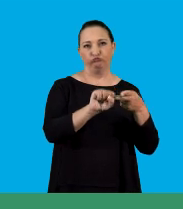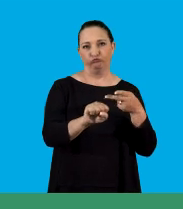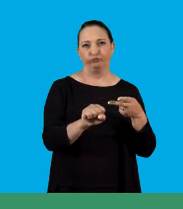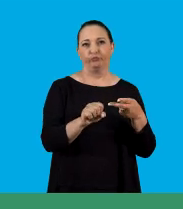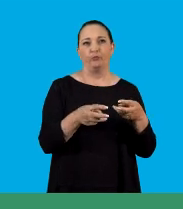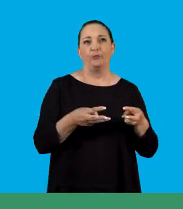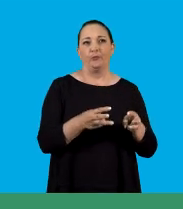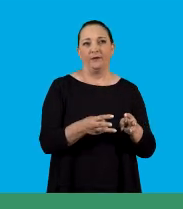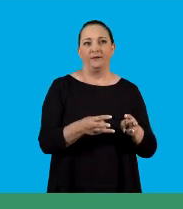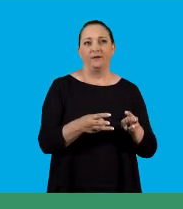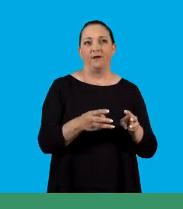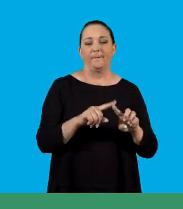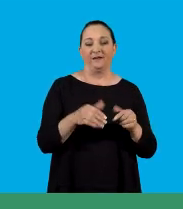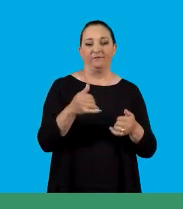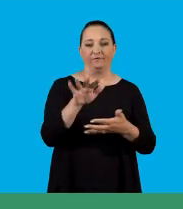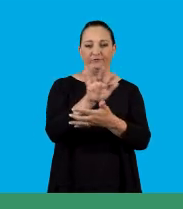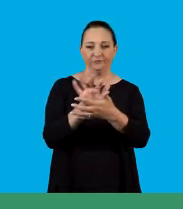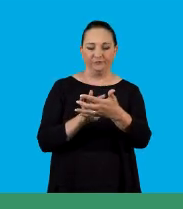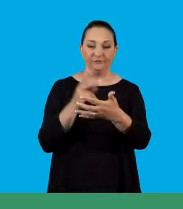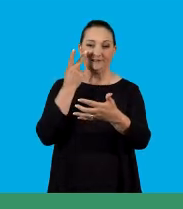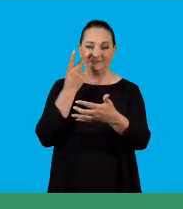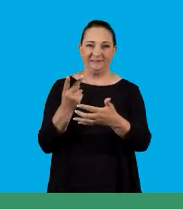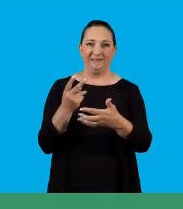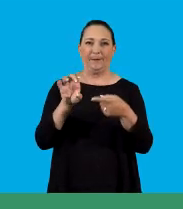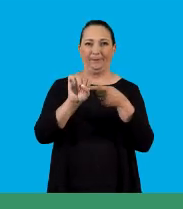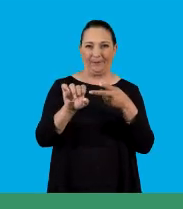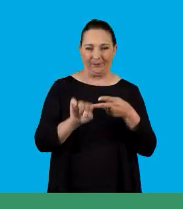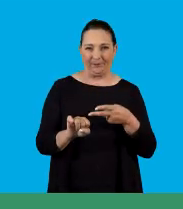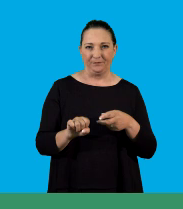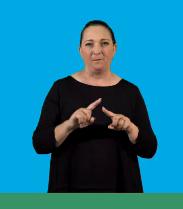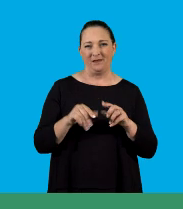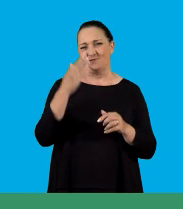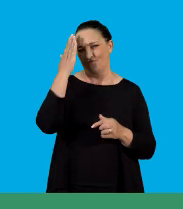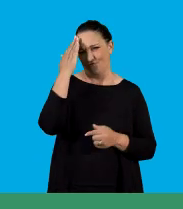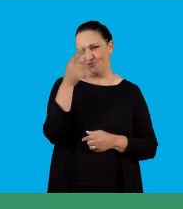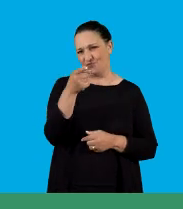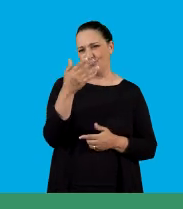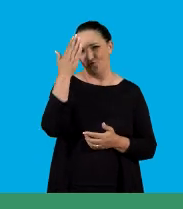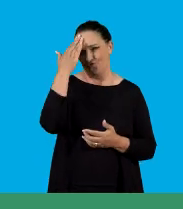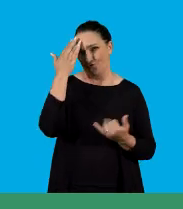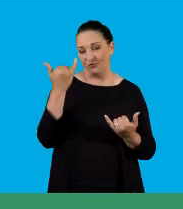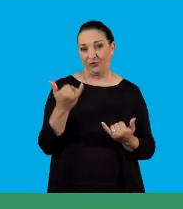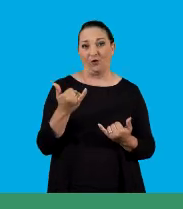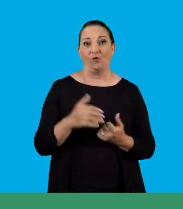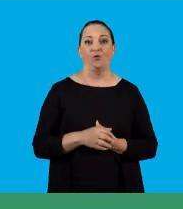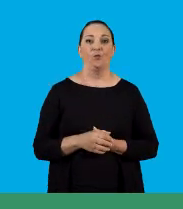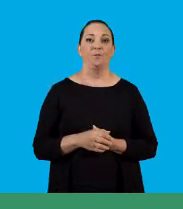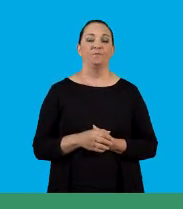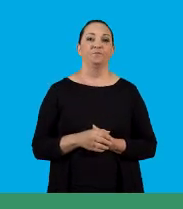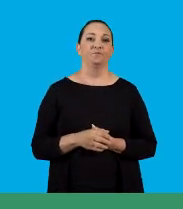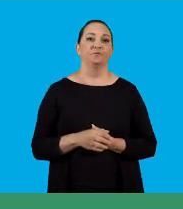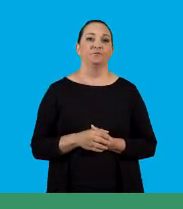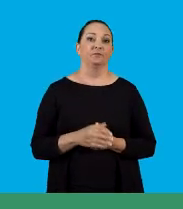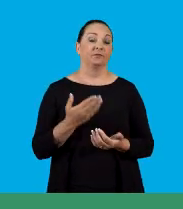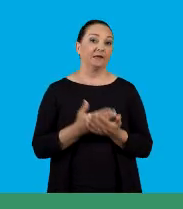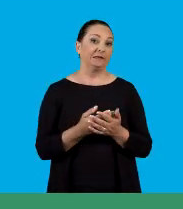method from a scenario or a statement. So by now, I know and I believe that there's no learner that will fail to